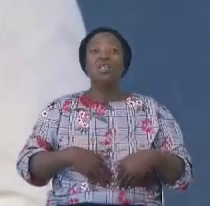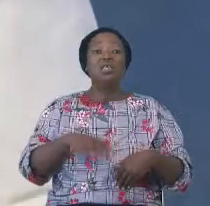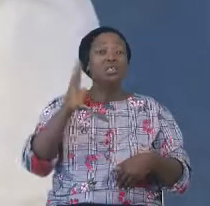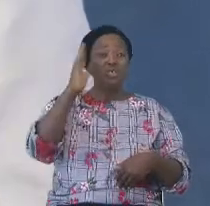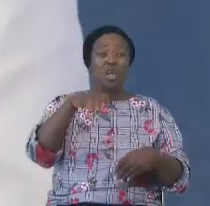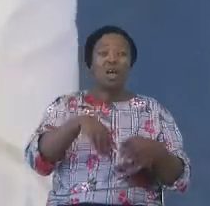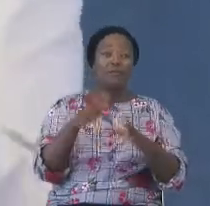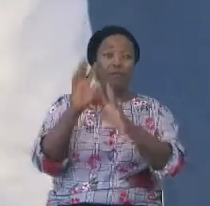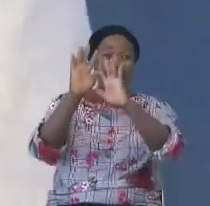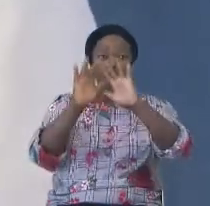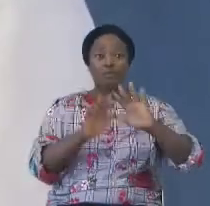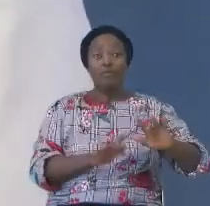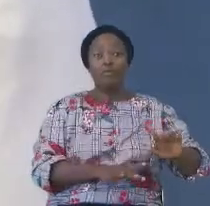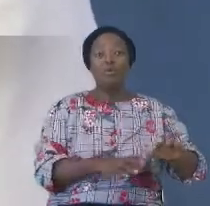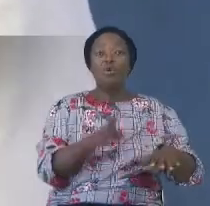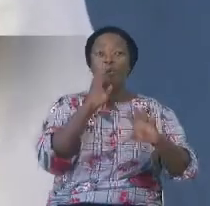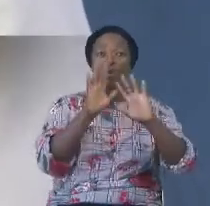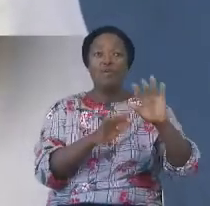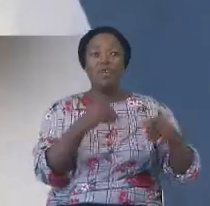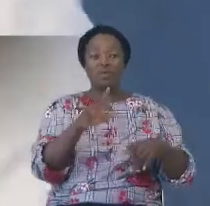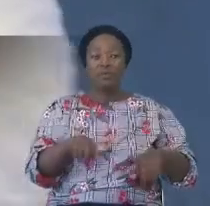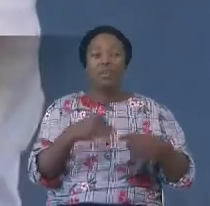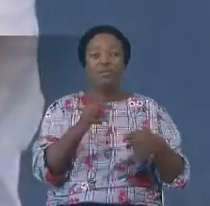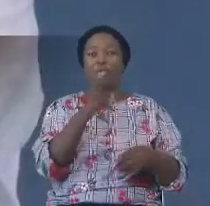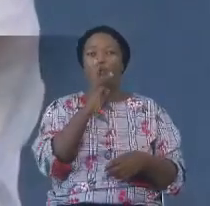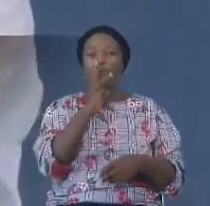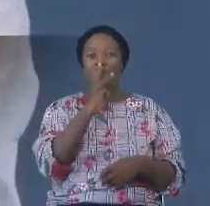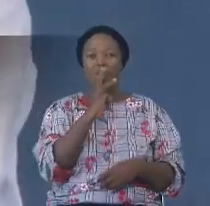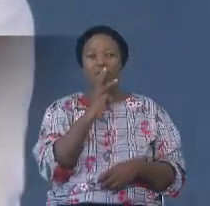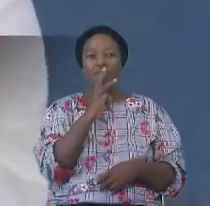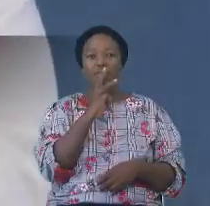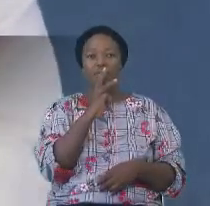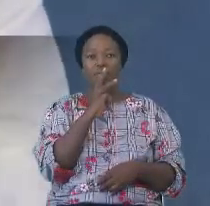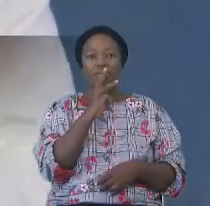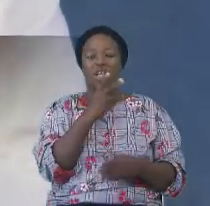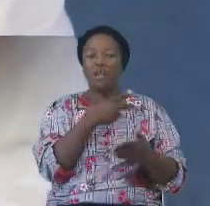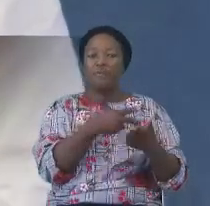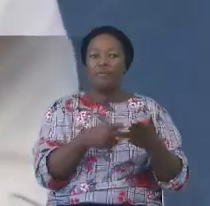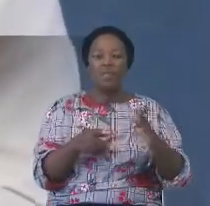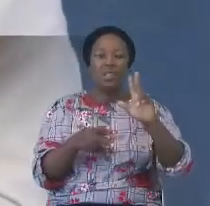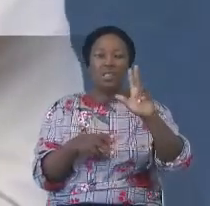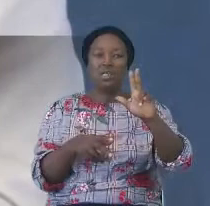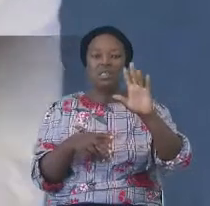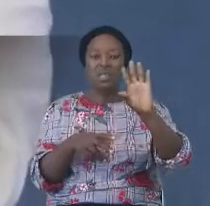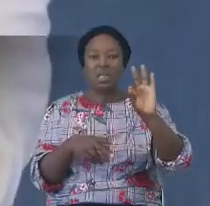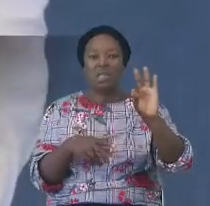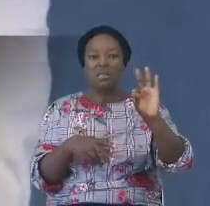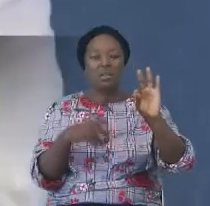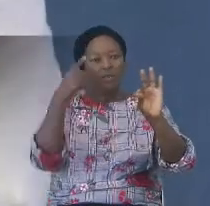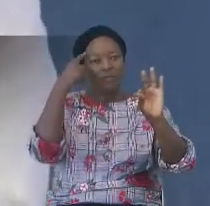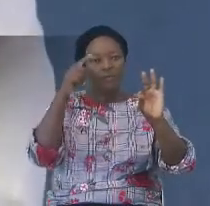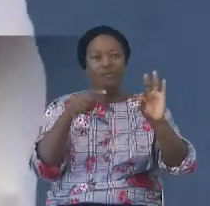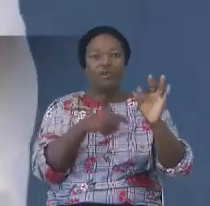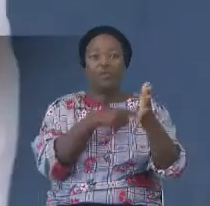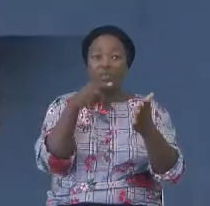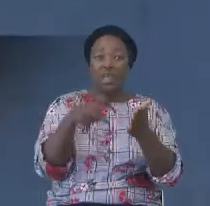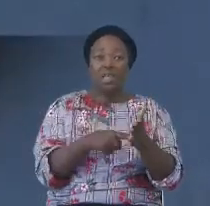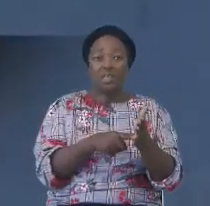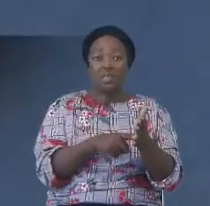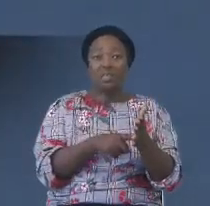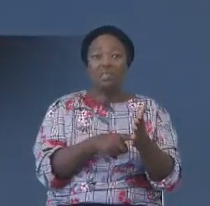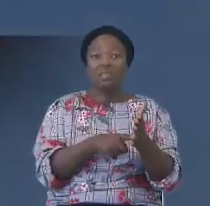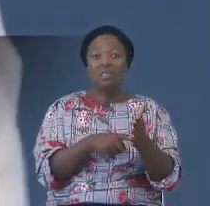said, out of his belly shall flow rivers of living water. Verse